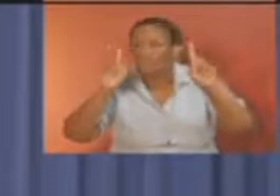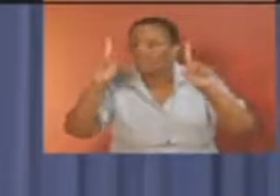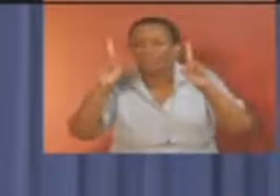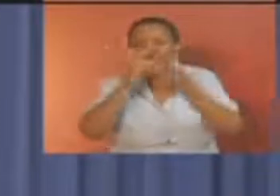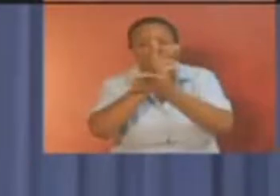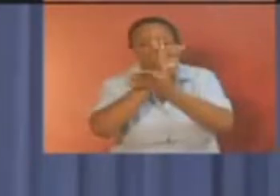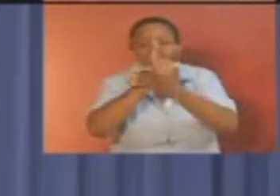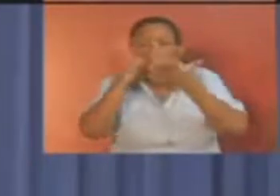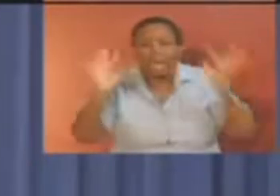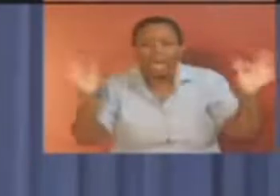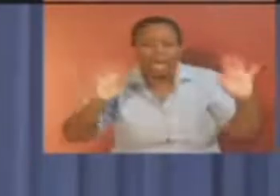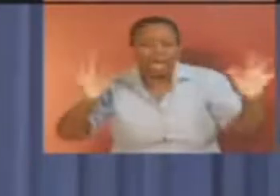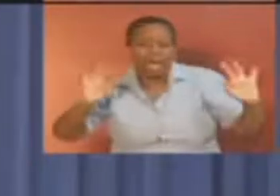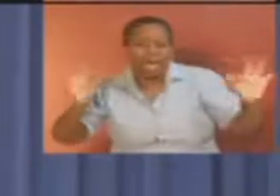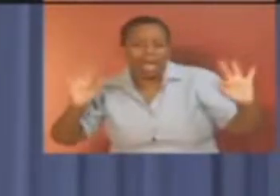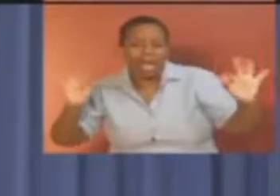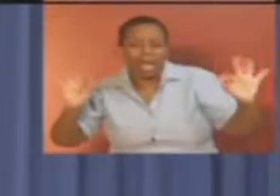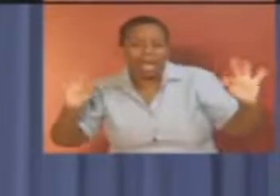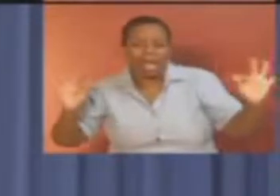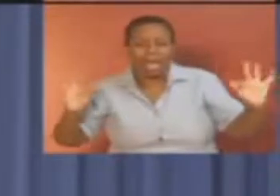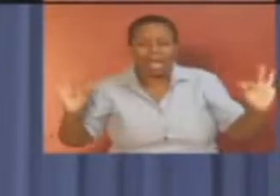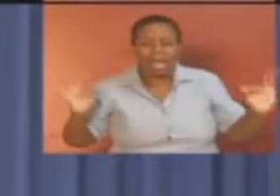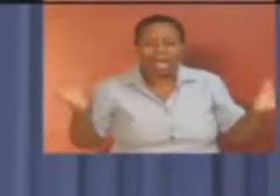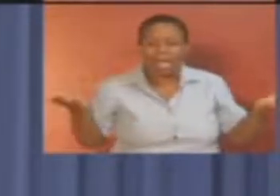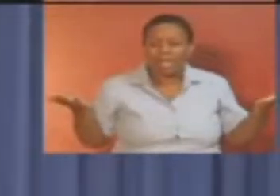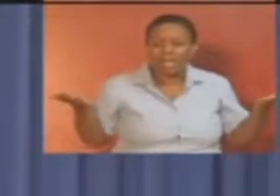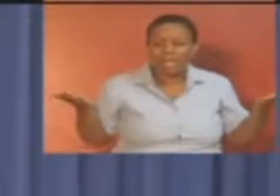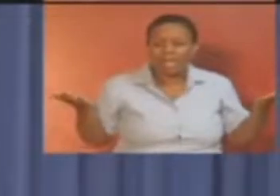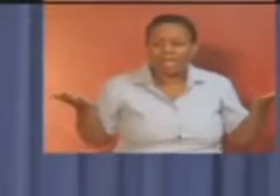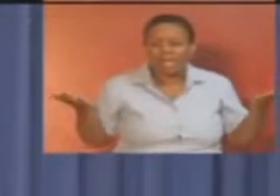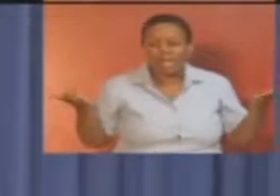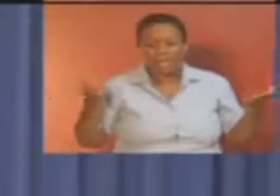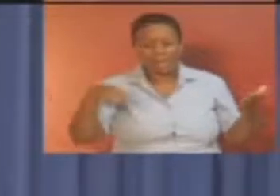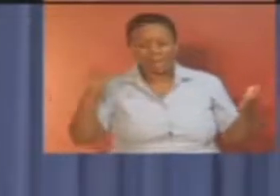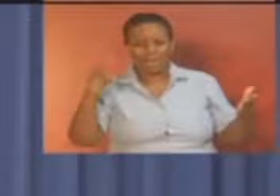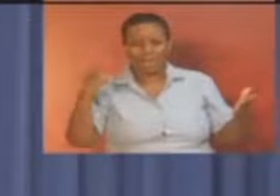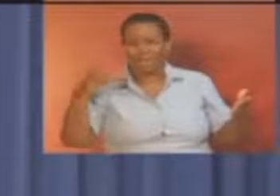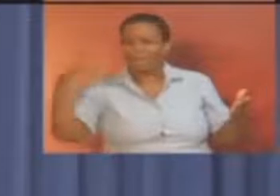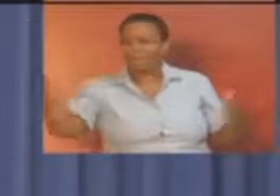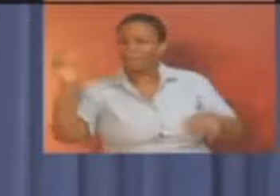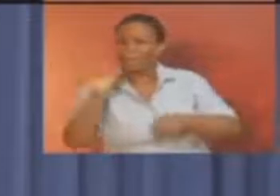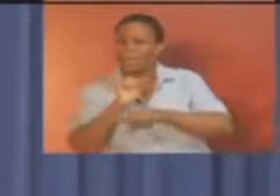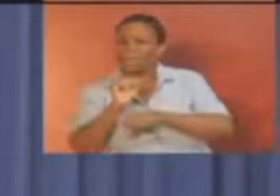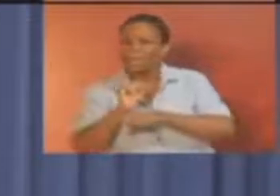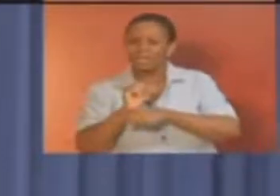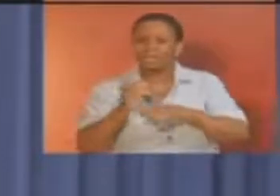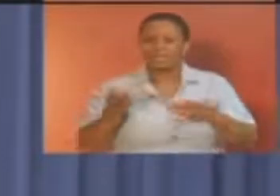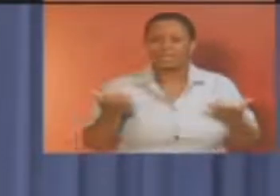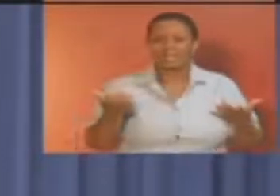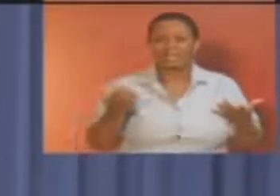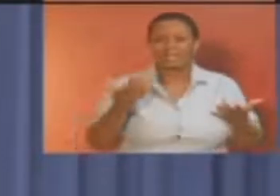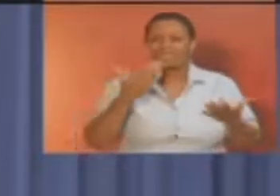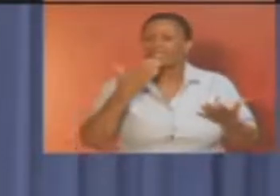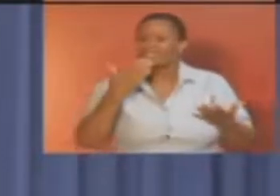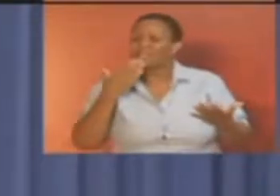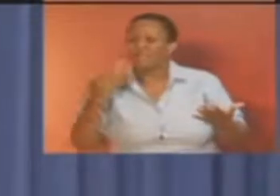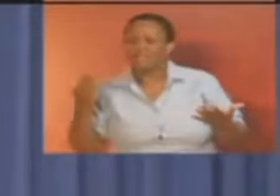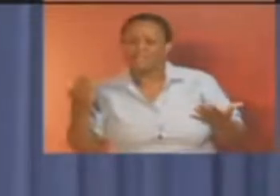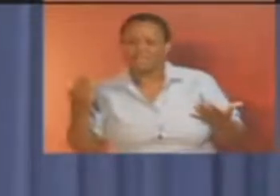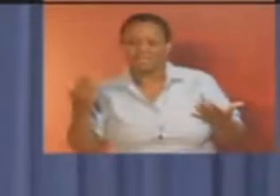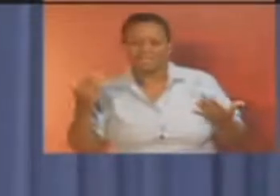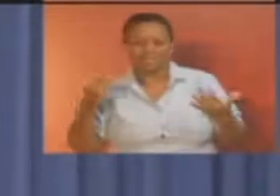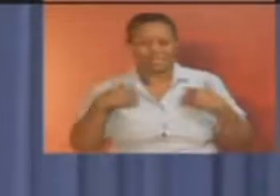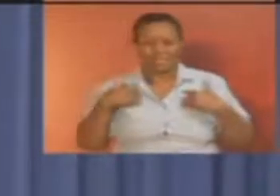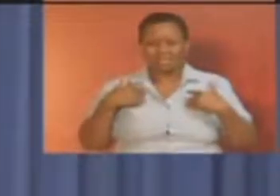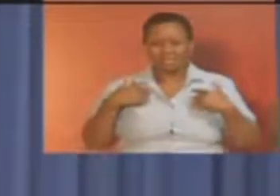those essential workers. The whole talk shouldn't be selfish about ourselves and our